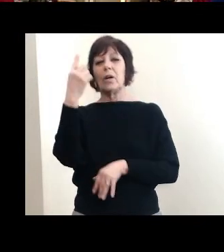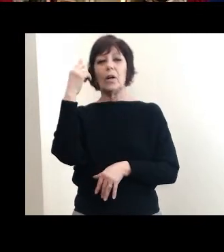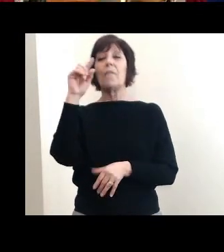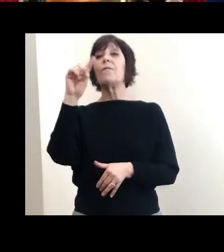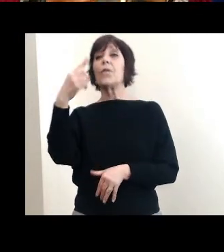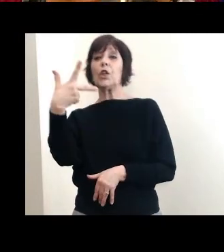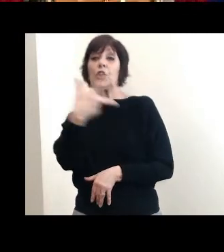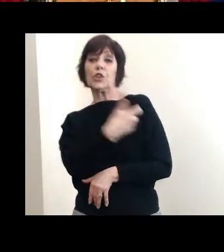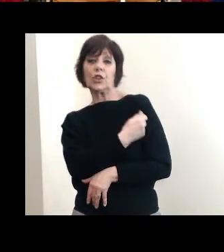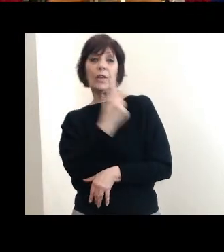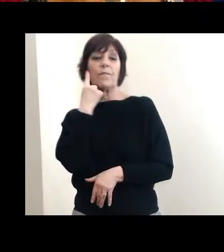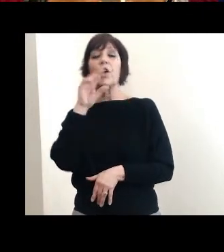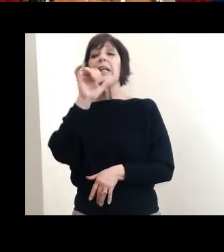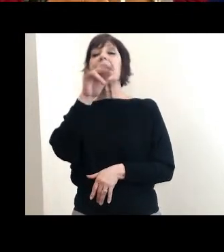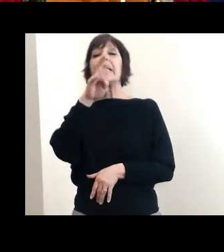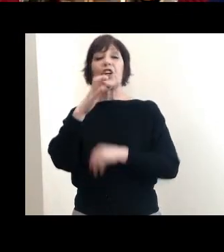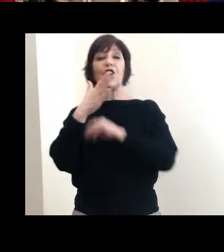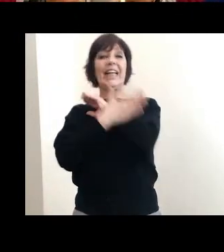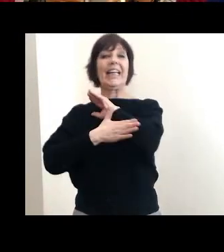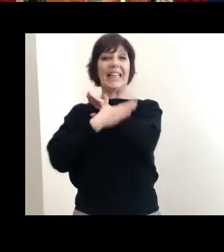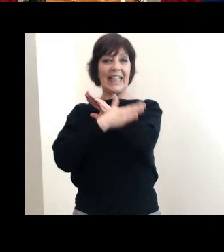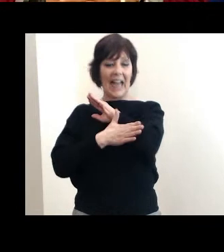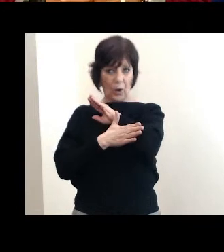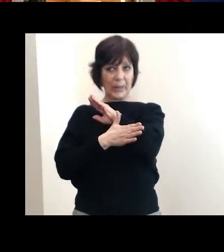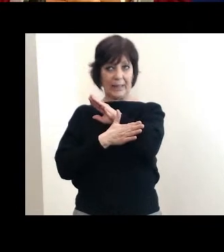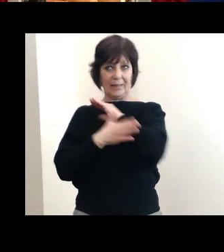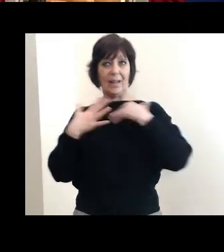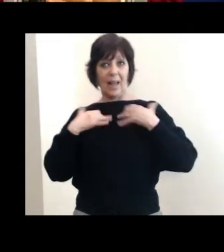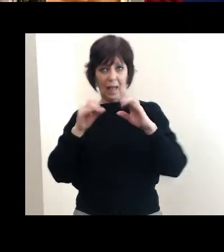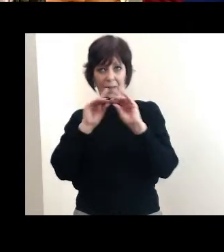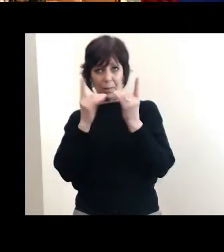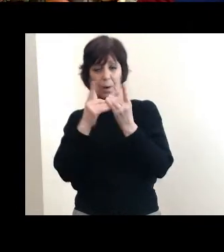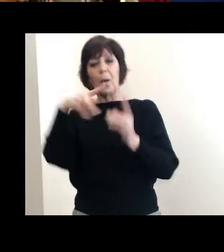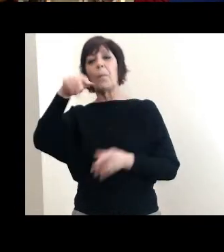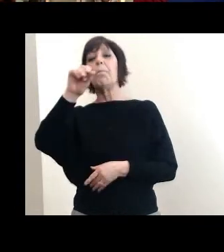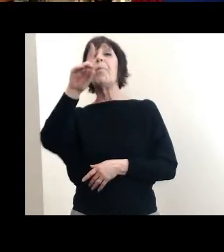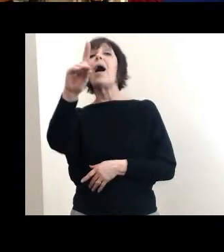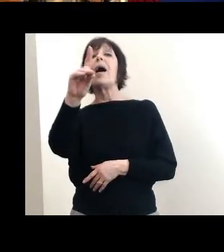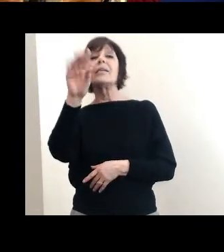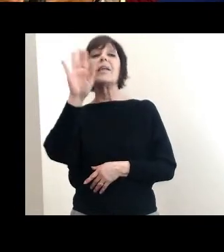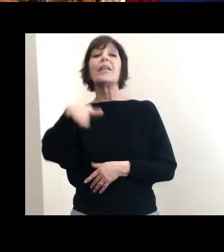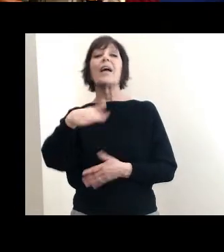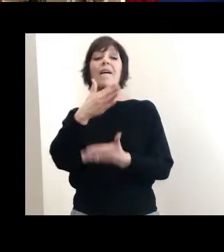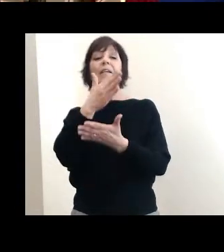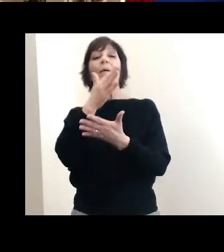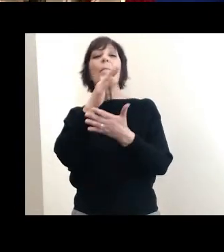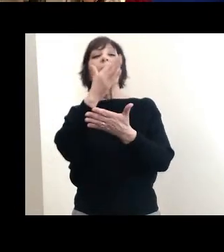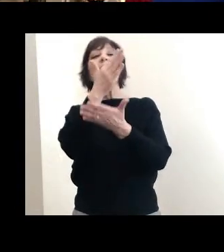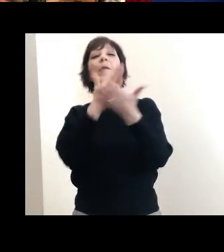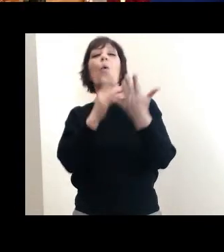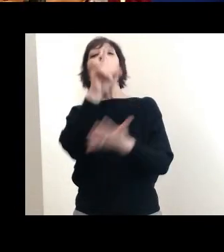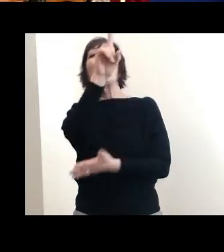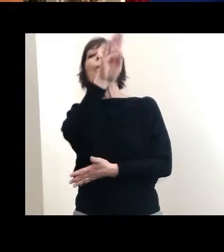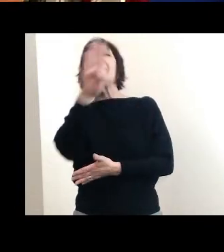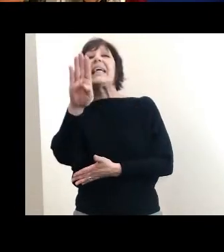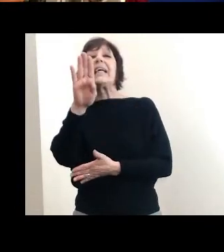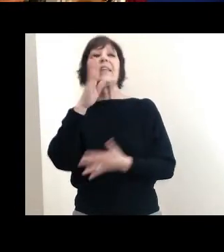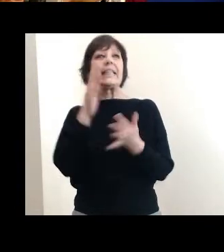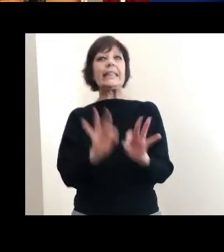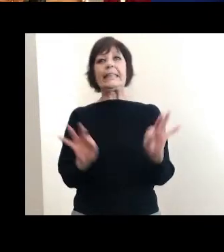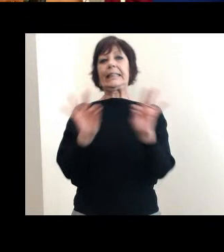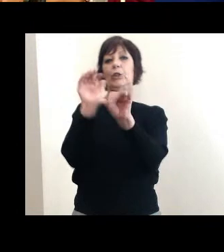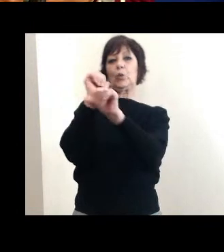doses for our Erie County Health Department pods, where we are vaccinating the Phase 1B group, so these essential workers that